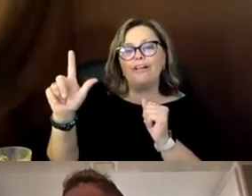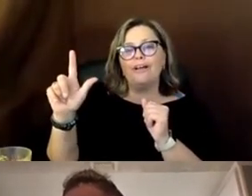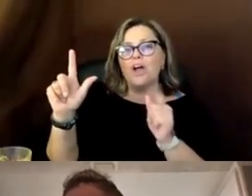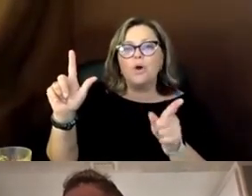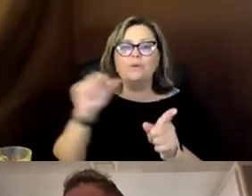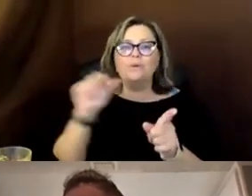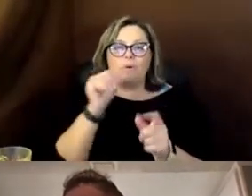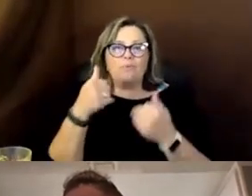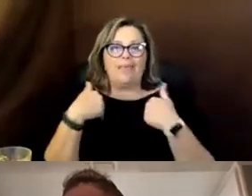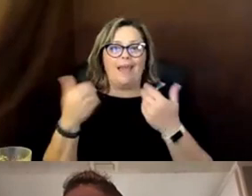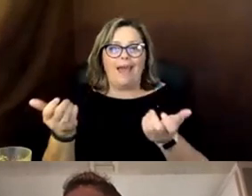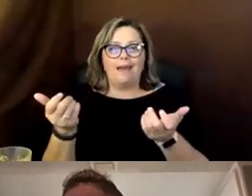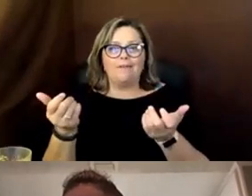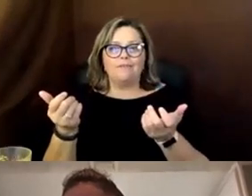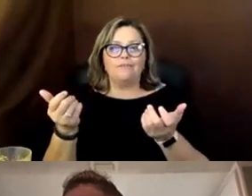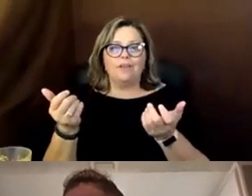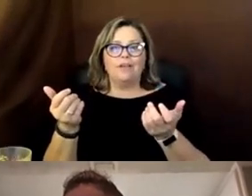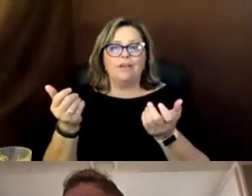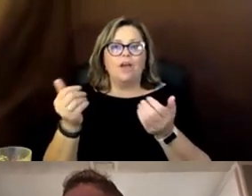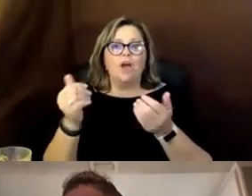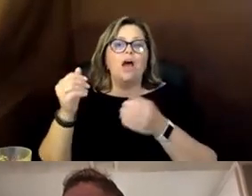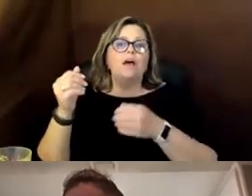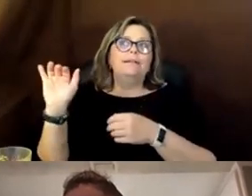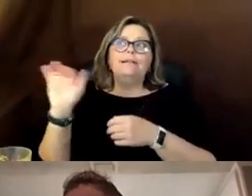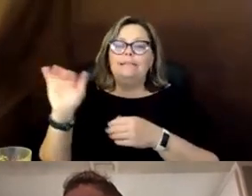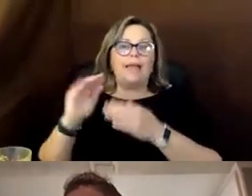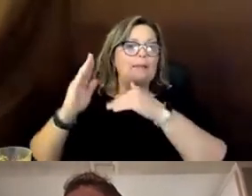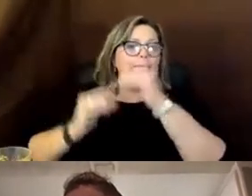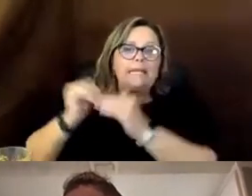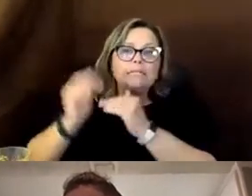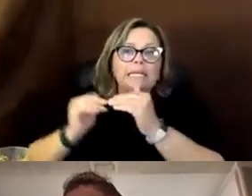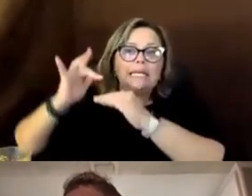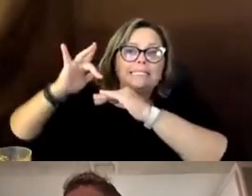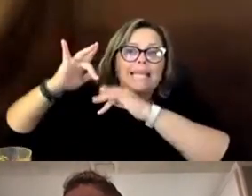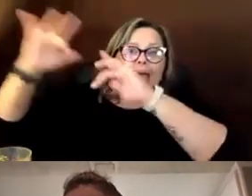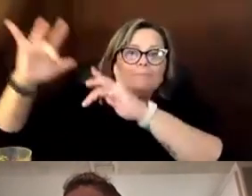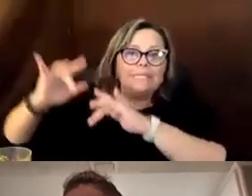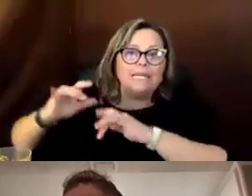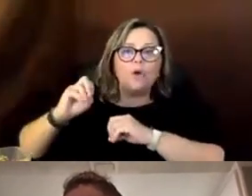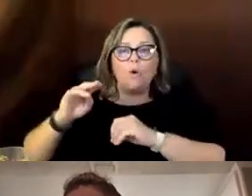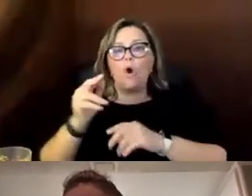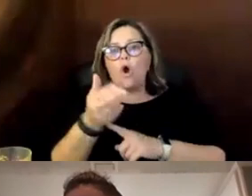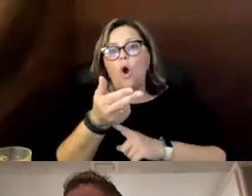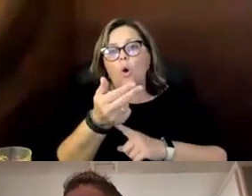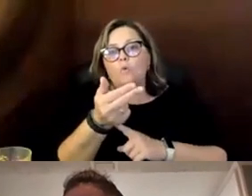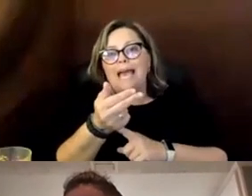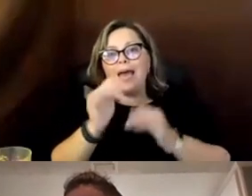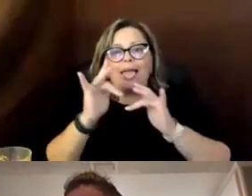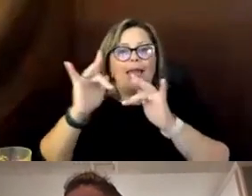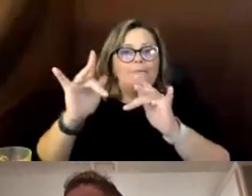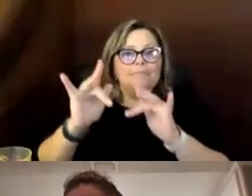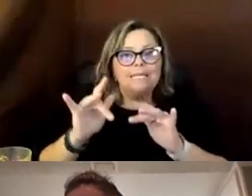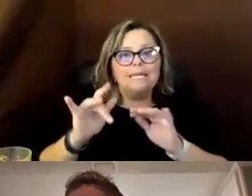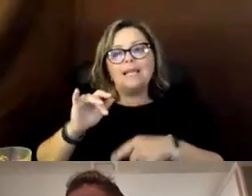unused. We just don't have that. So I would like to see us work more regionally on